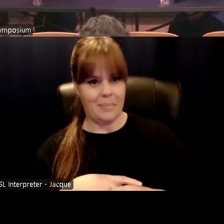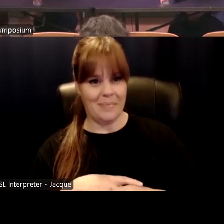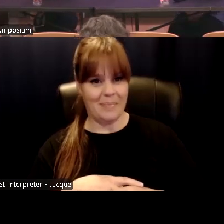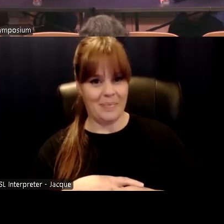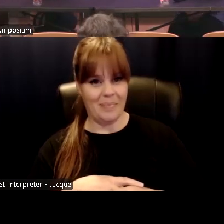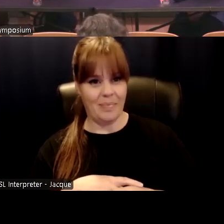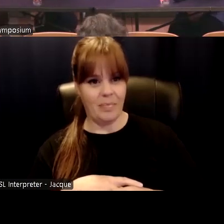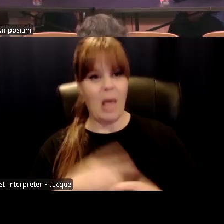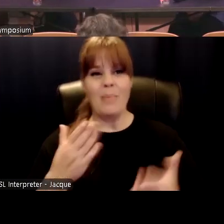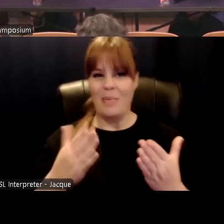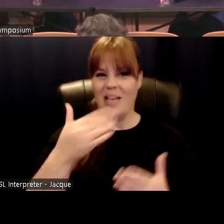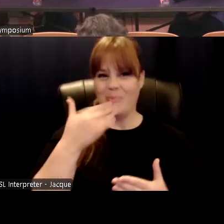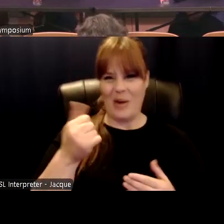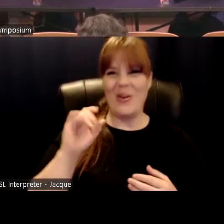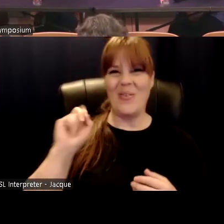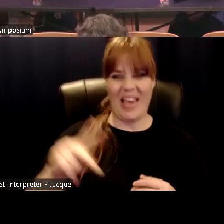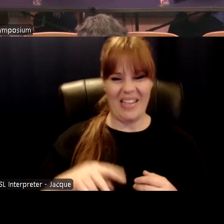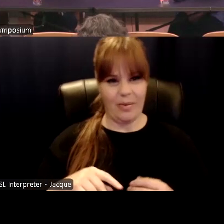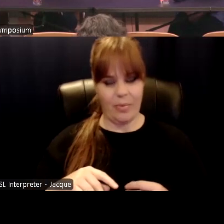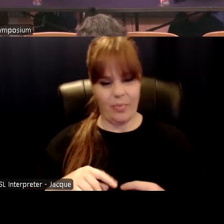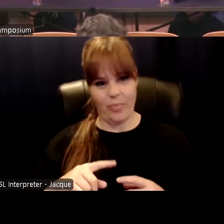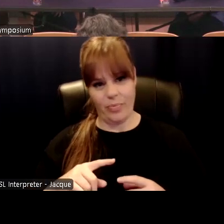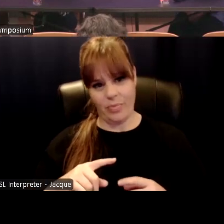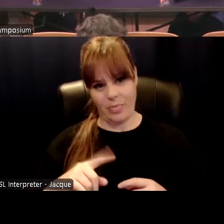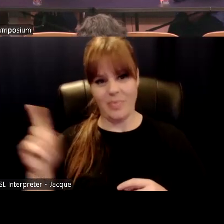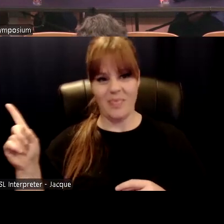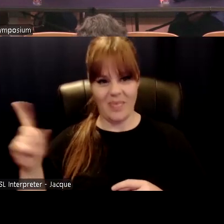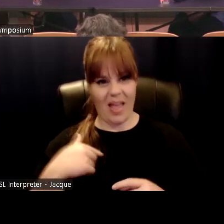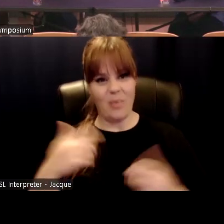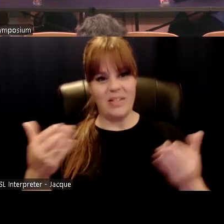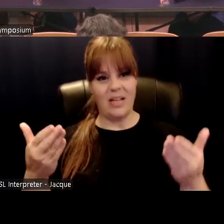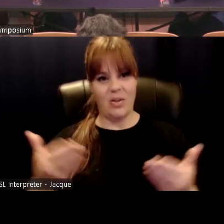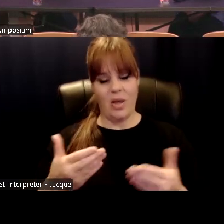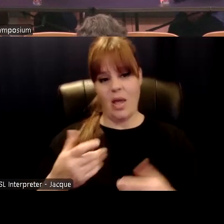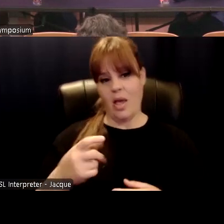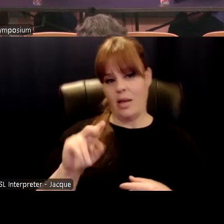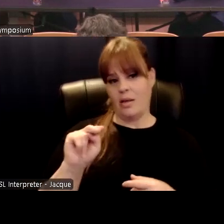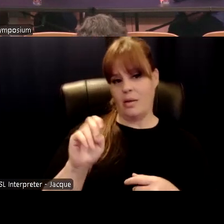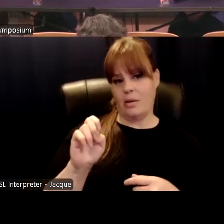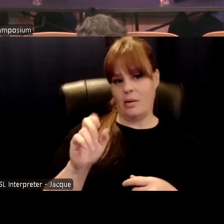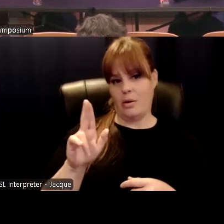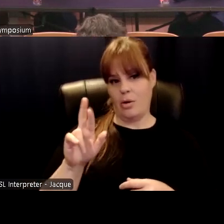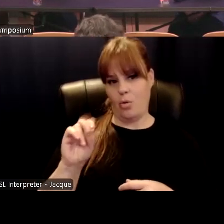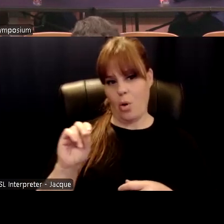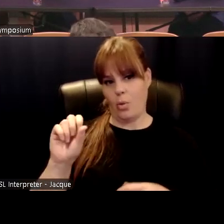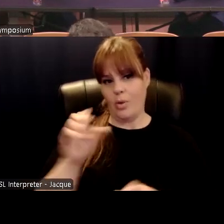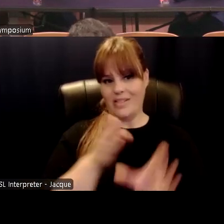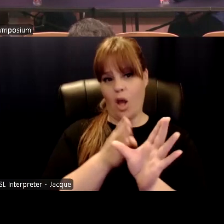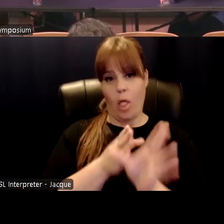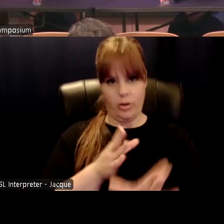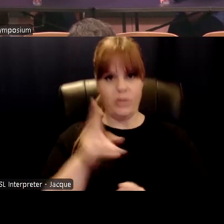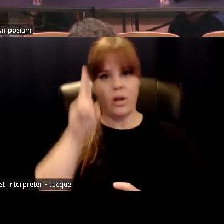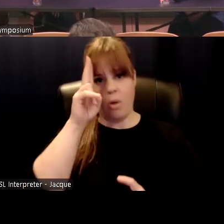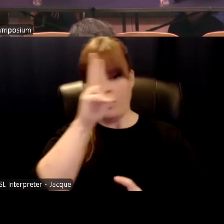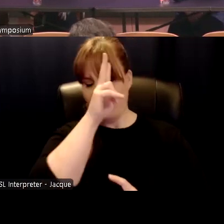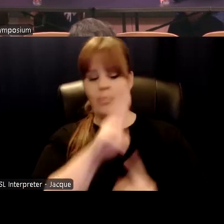Maybe that's better. So as I was introduced a neuropsychologist at Harborview and began